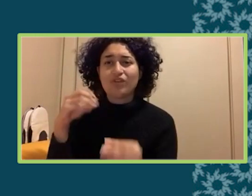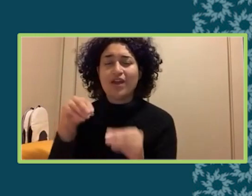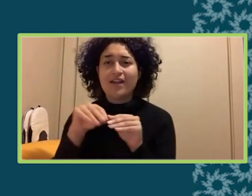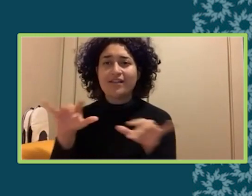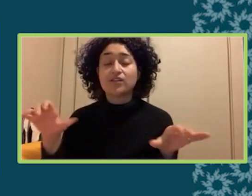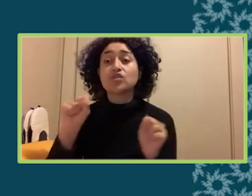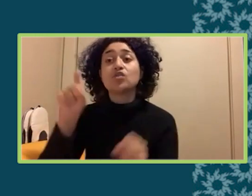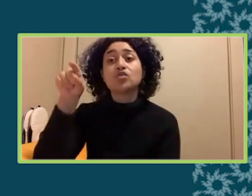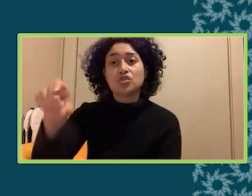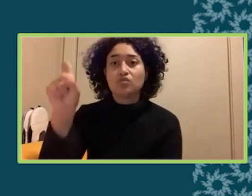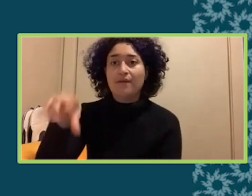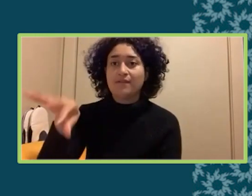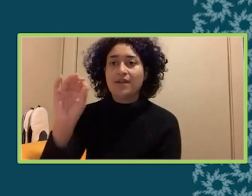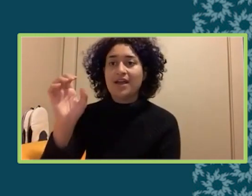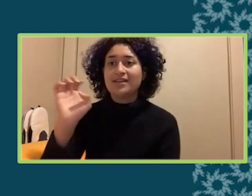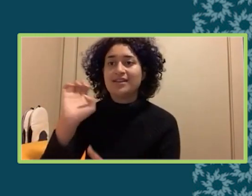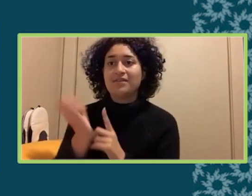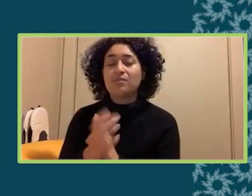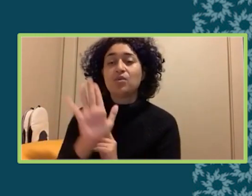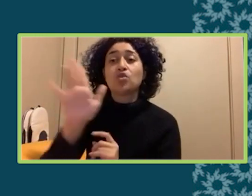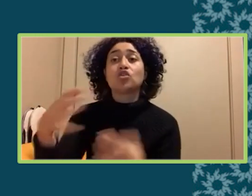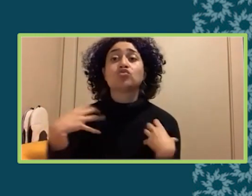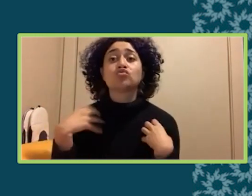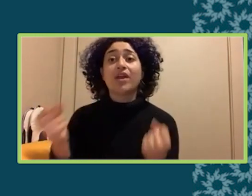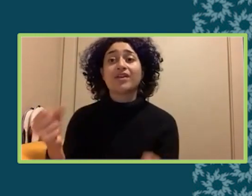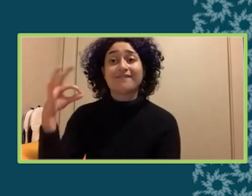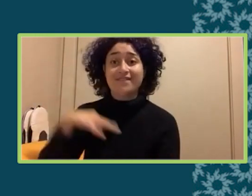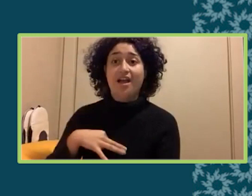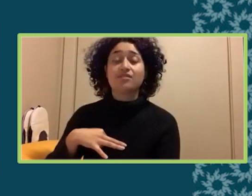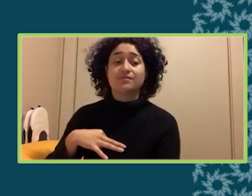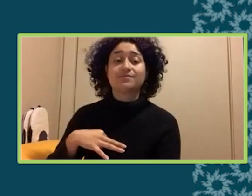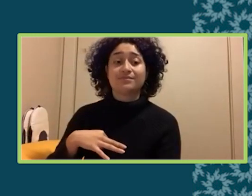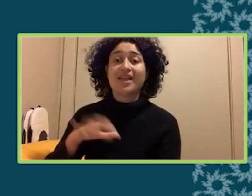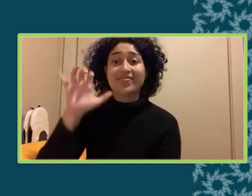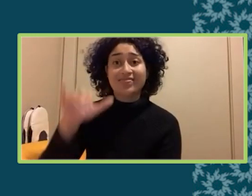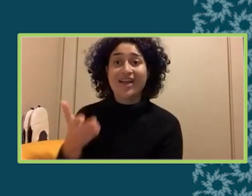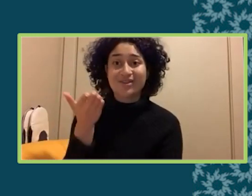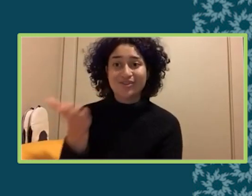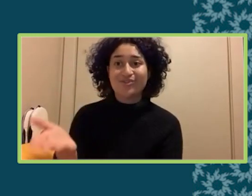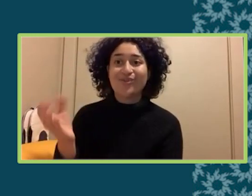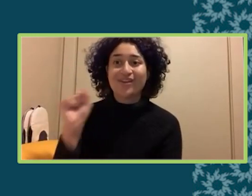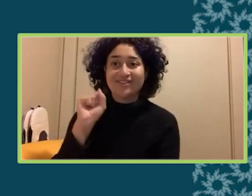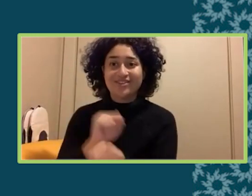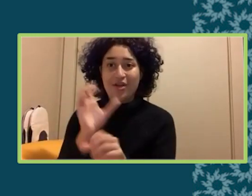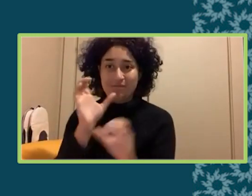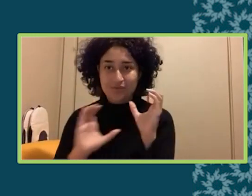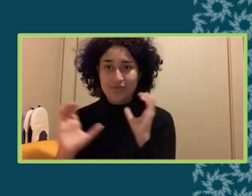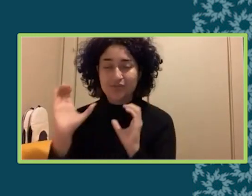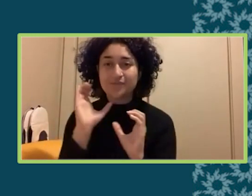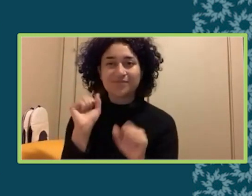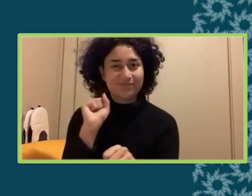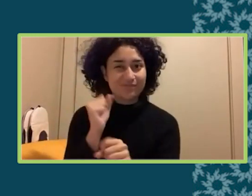your strengths are valued. That is your job search,